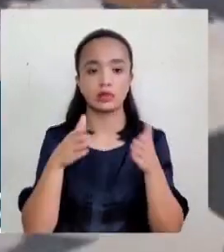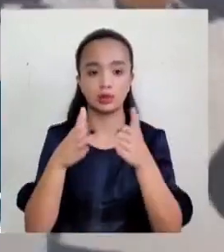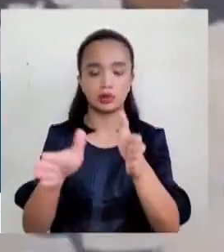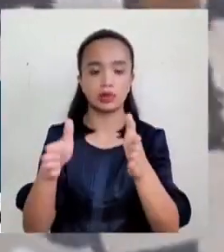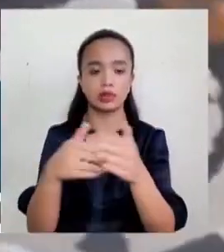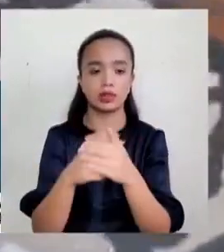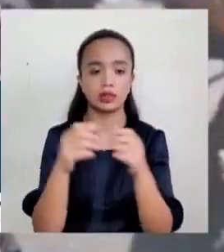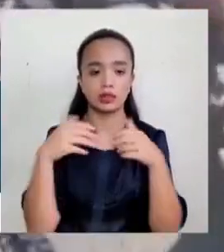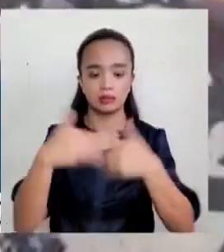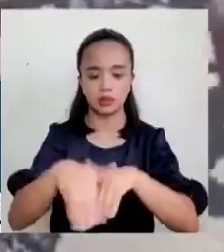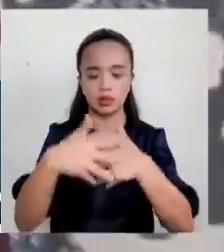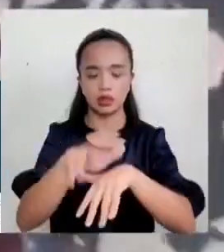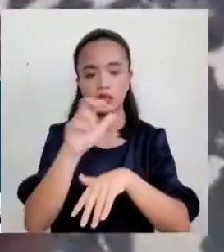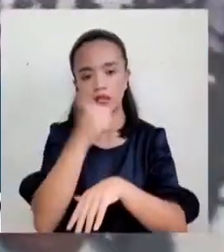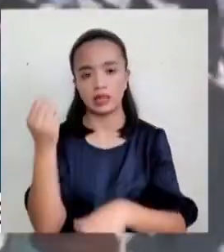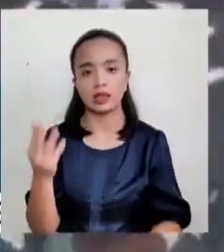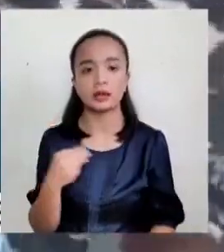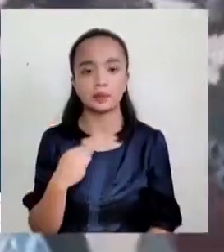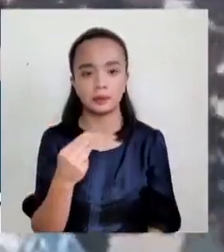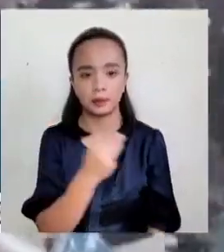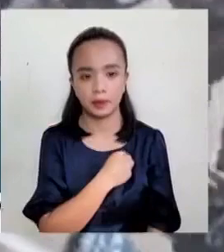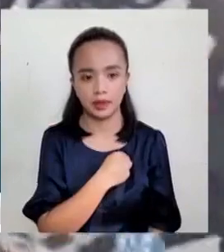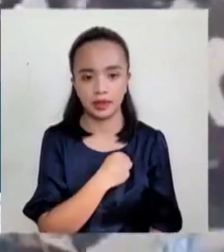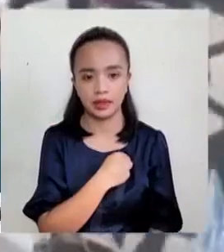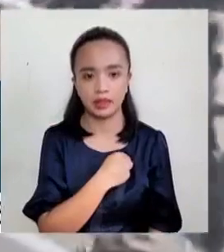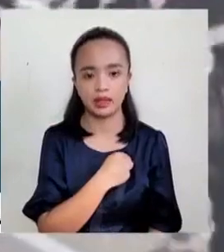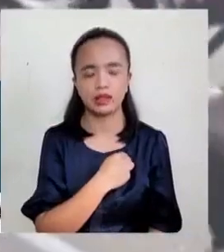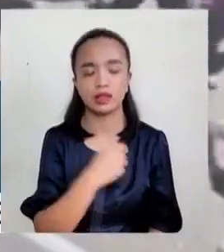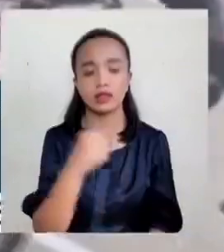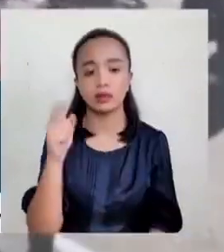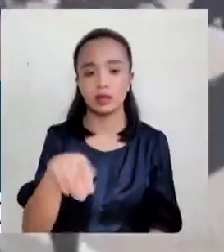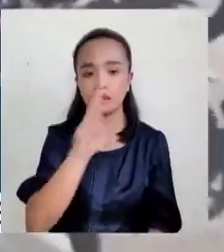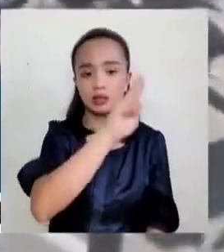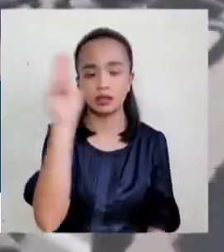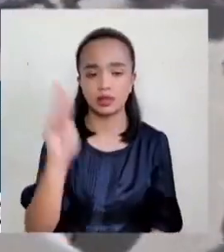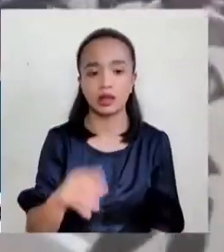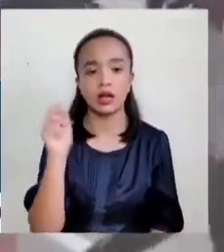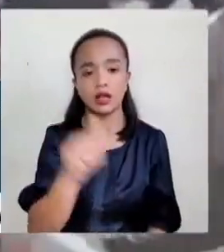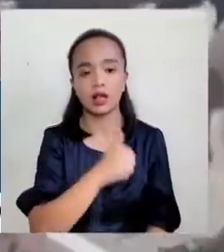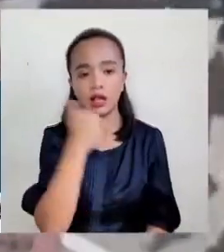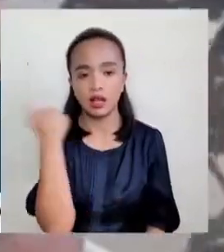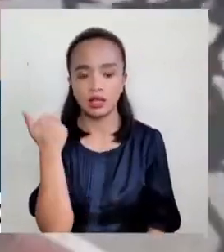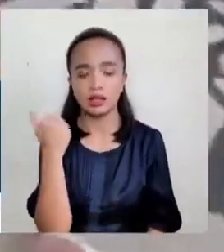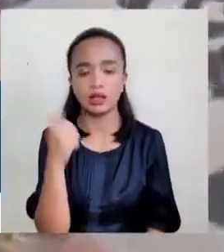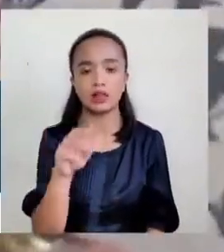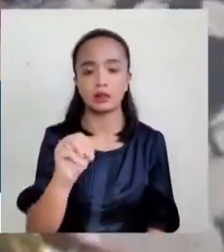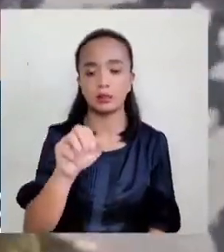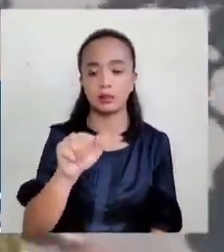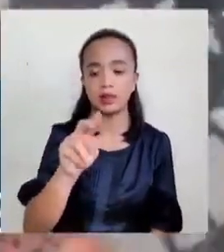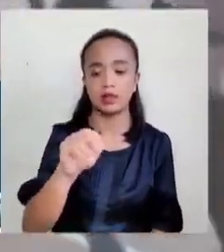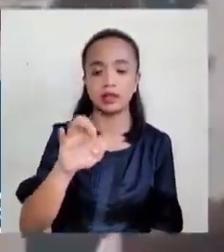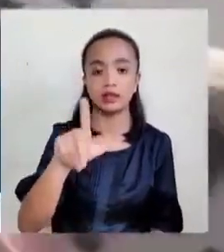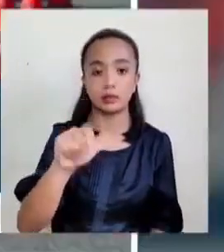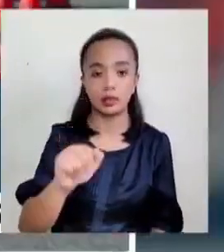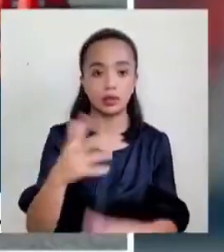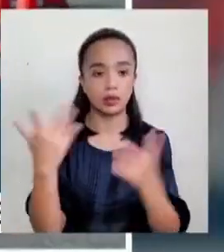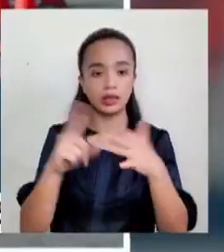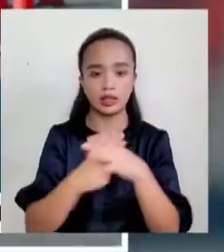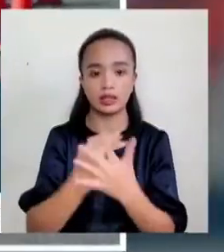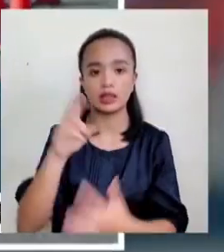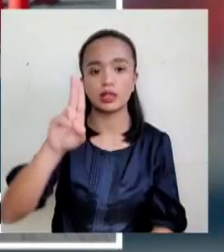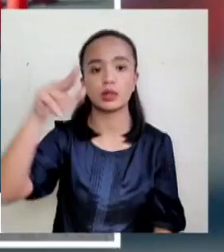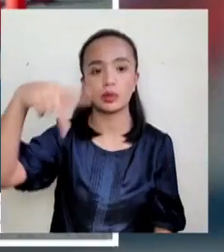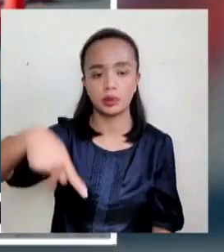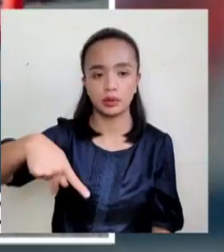with other members who came from different areas of Metro Manila. On the other hand, Manibela started their protest rally at the University of Philippines